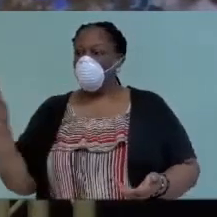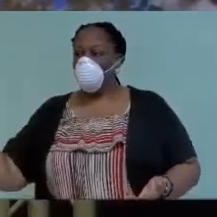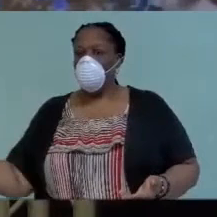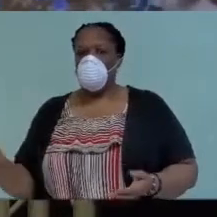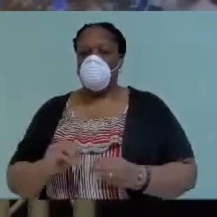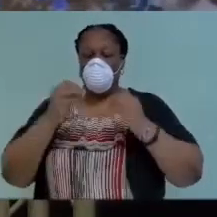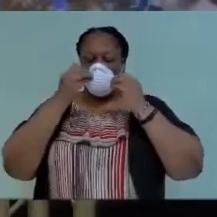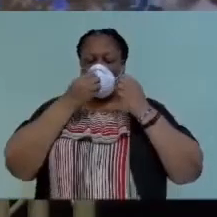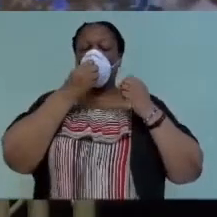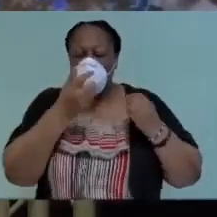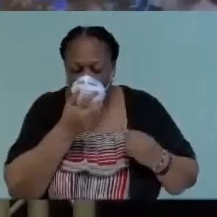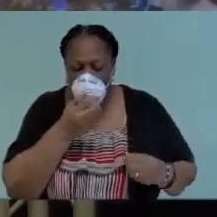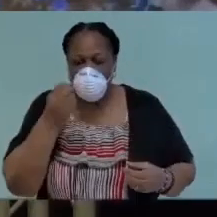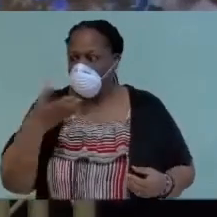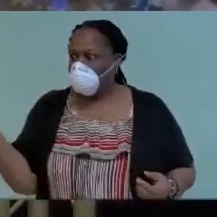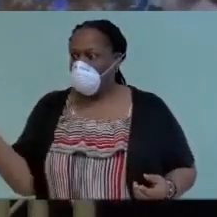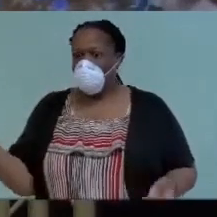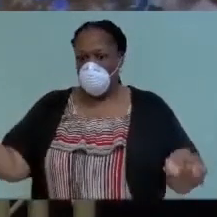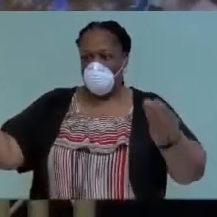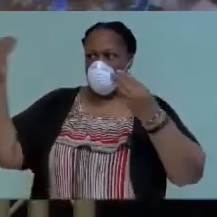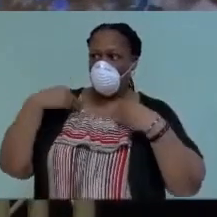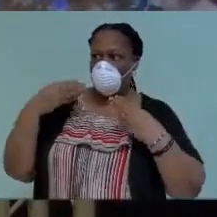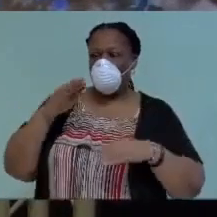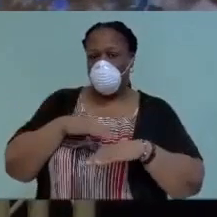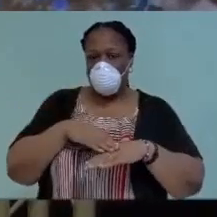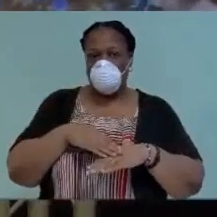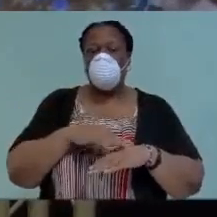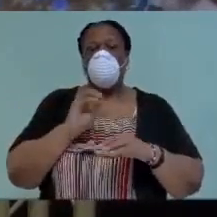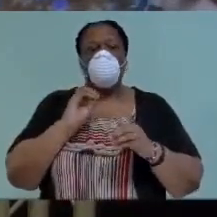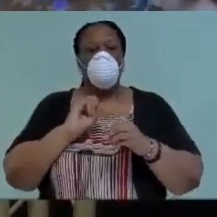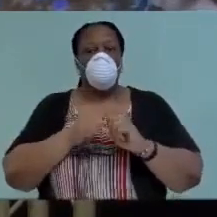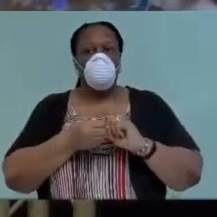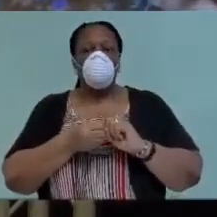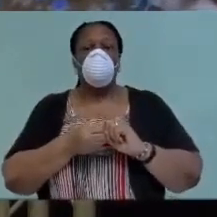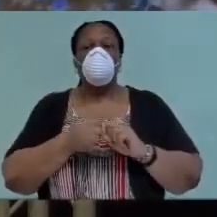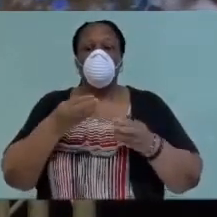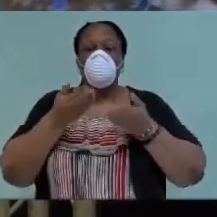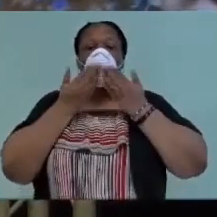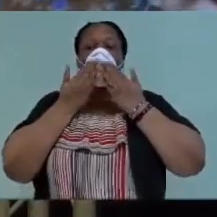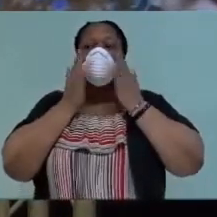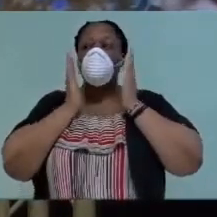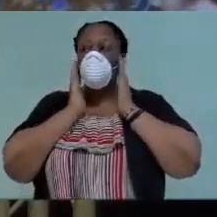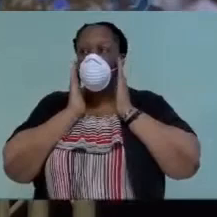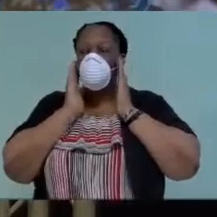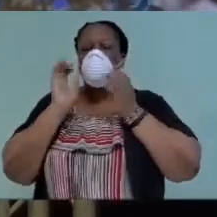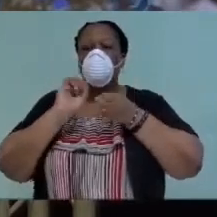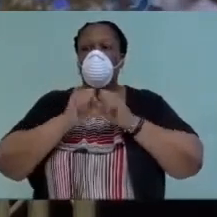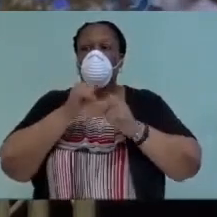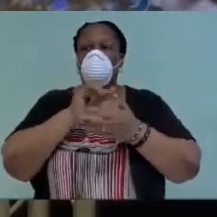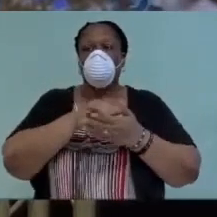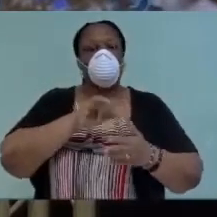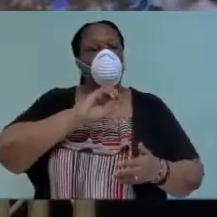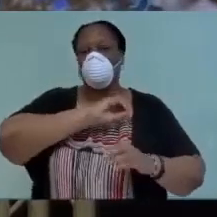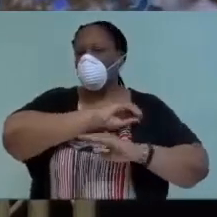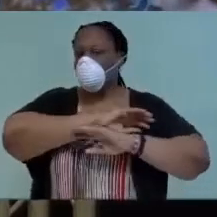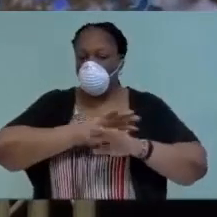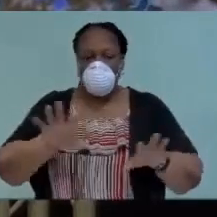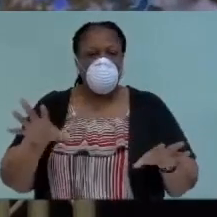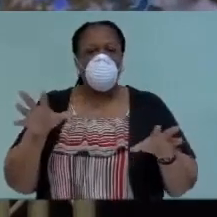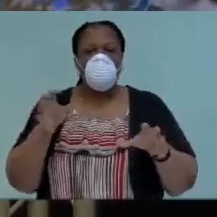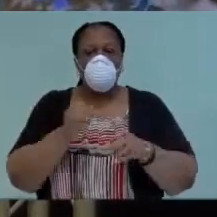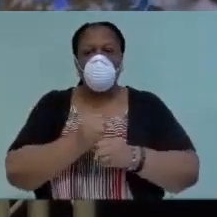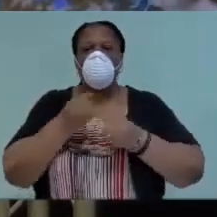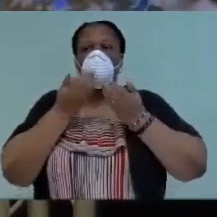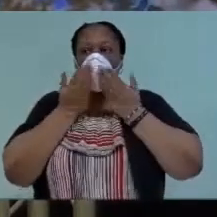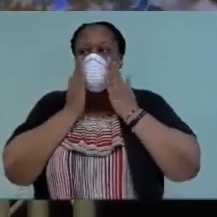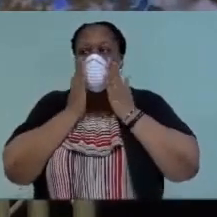health measures, should help to reduce the spread of COVID-19. It is still recommended that you stay